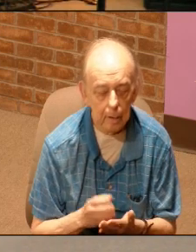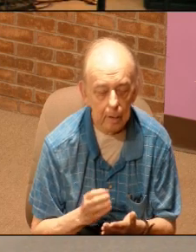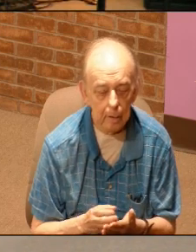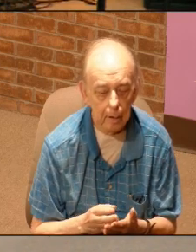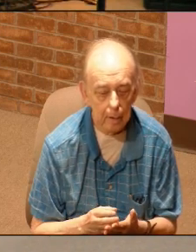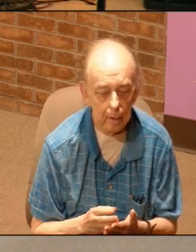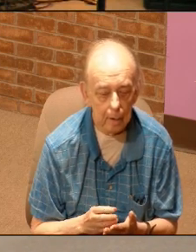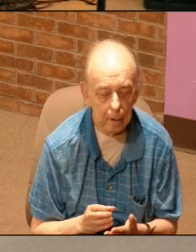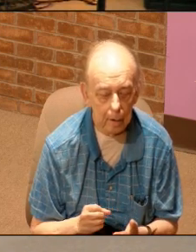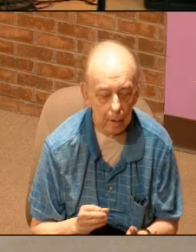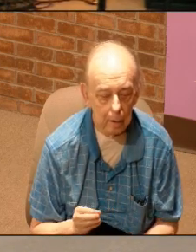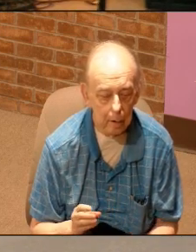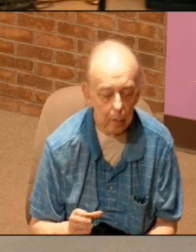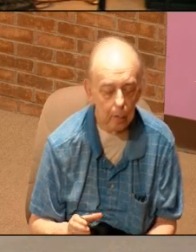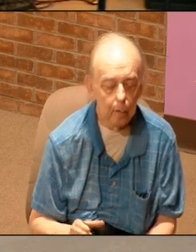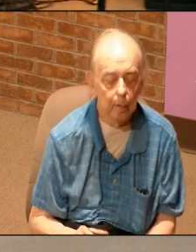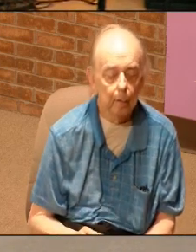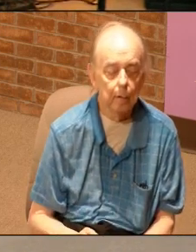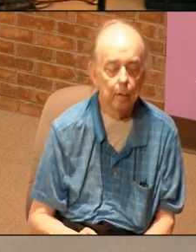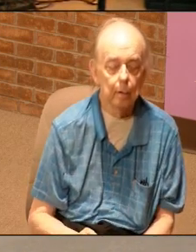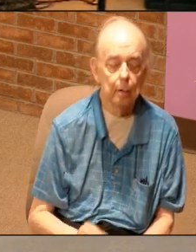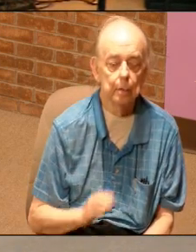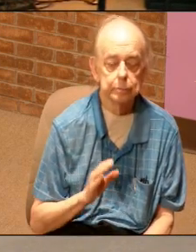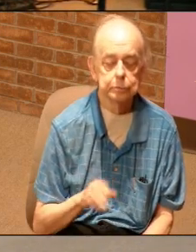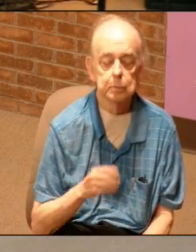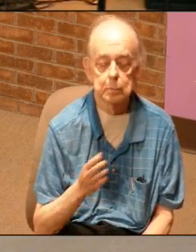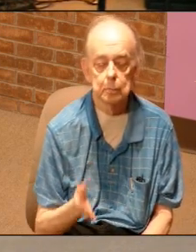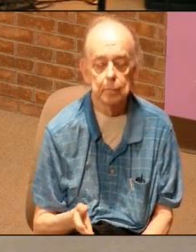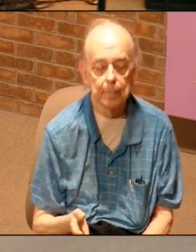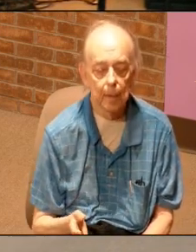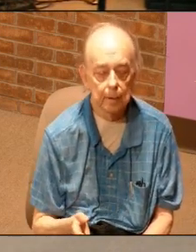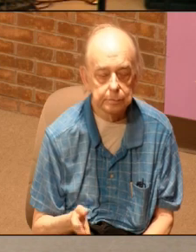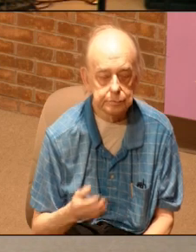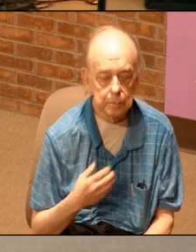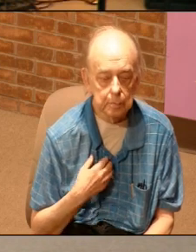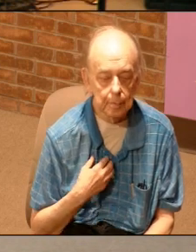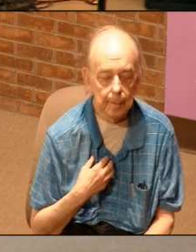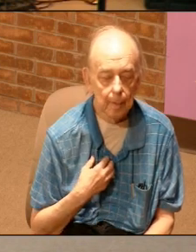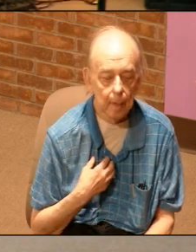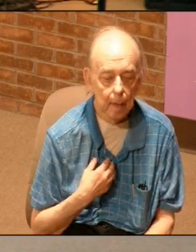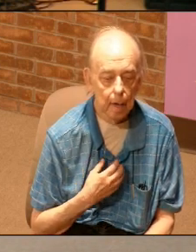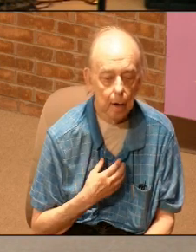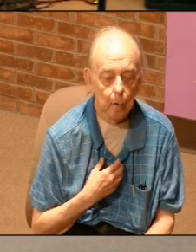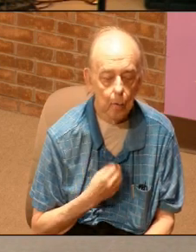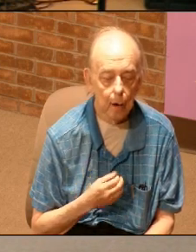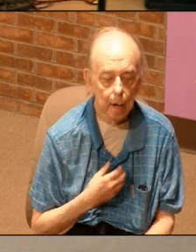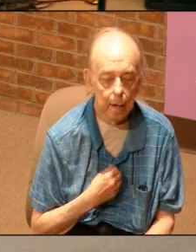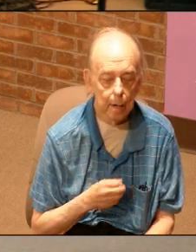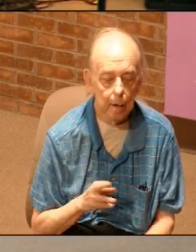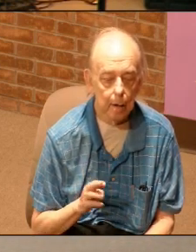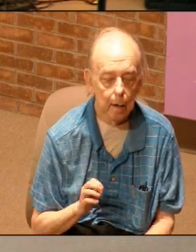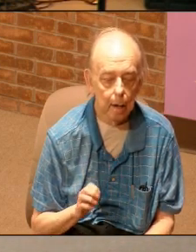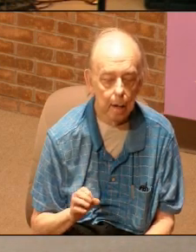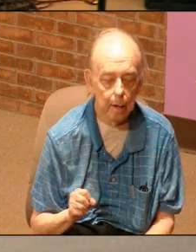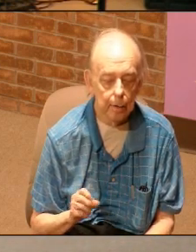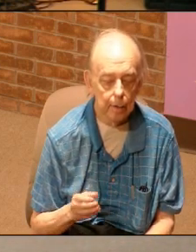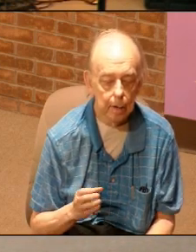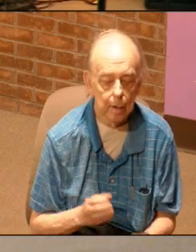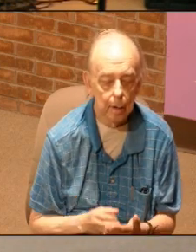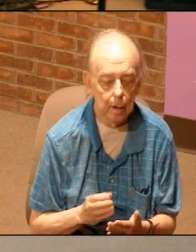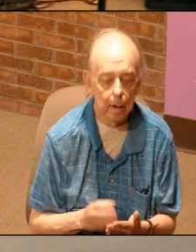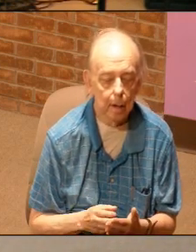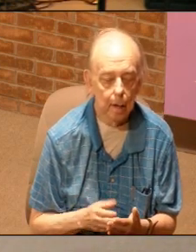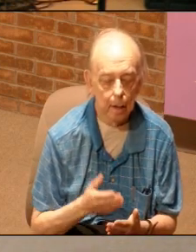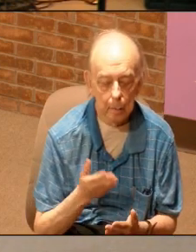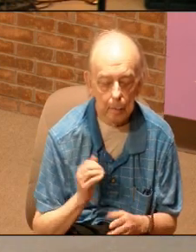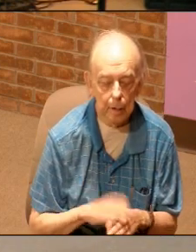So cool. So I walk in there and they had white Reese cups. Awesome.